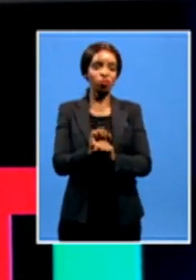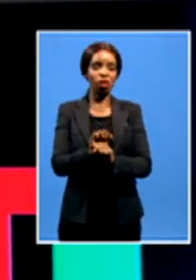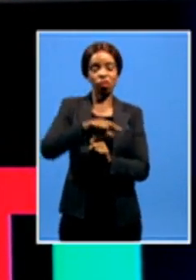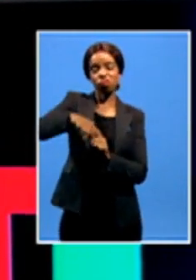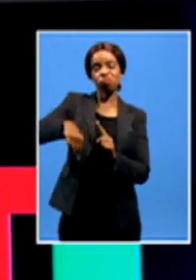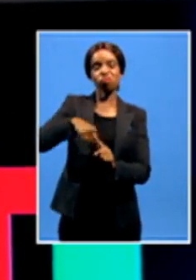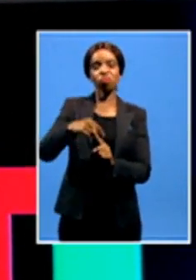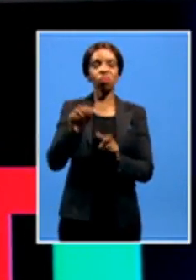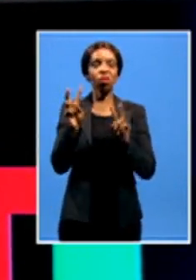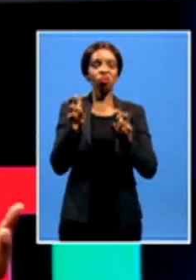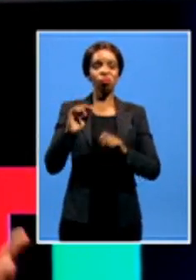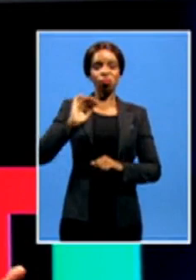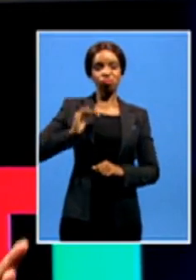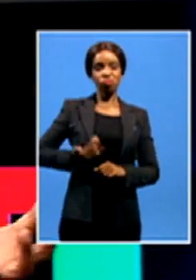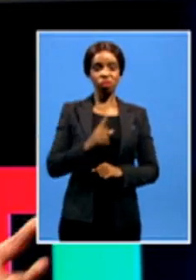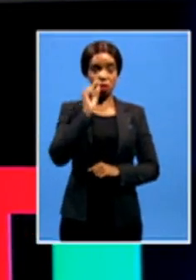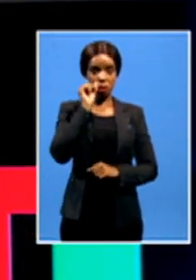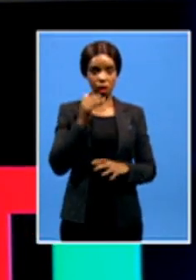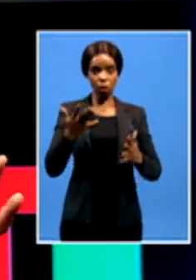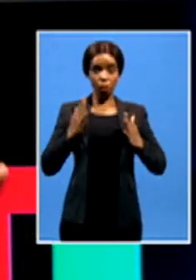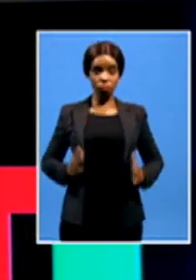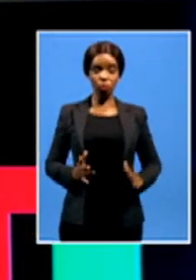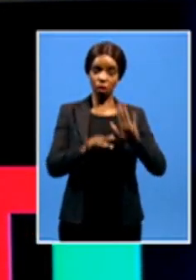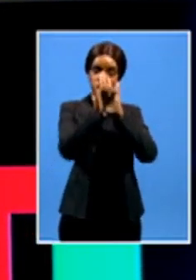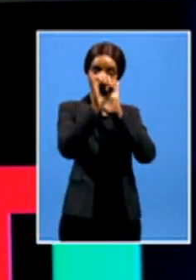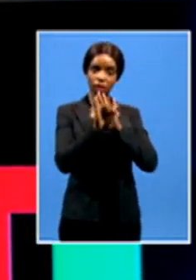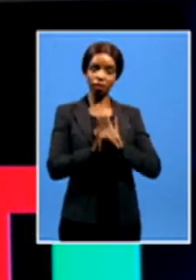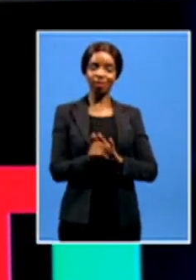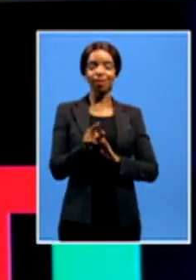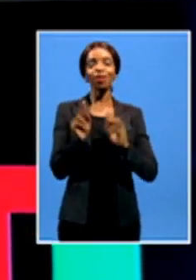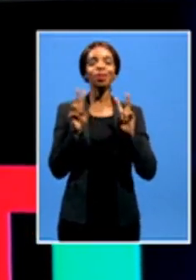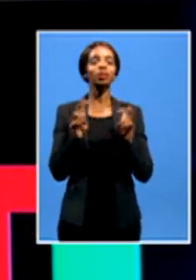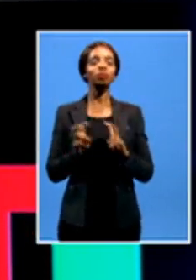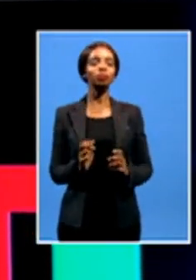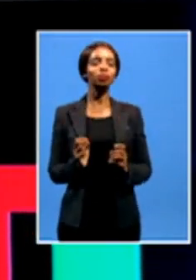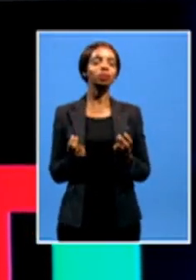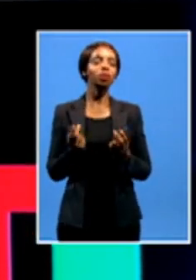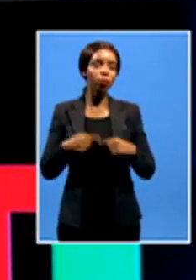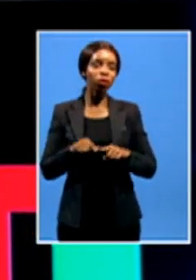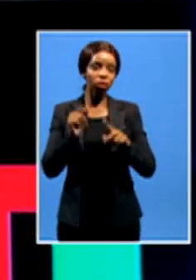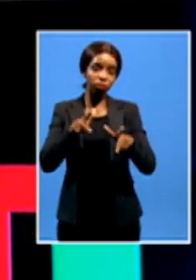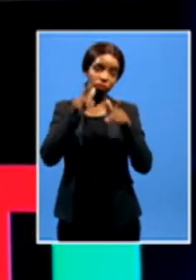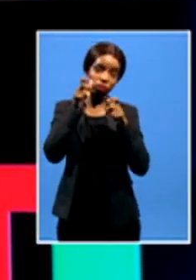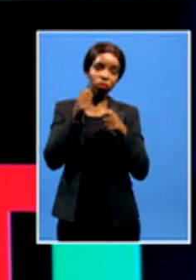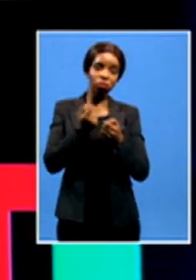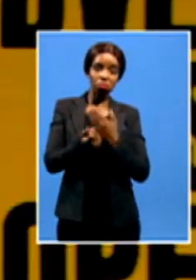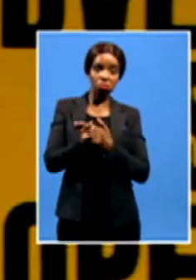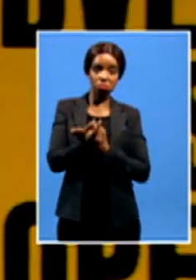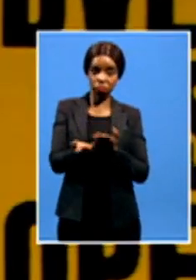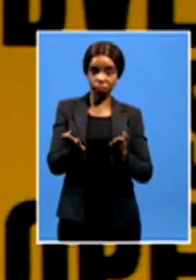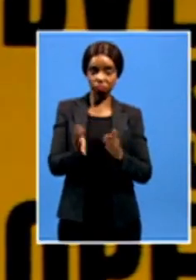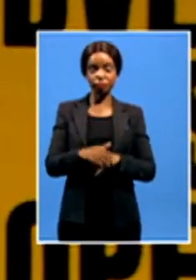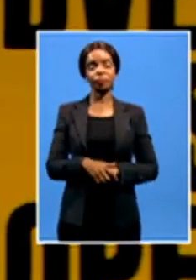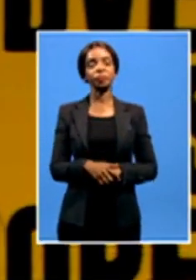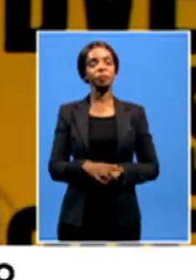gender roles, against body identity, all of these new issues, it would seem, that art is tackling on. Well, you know, I